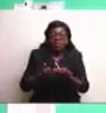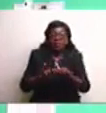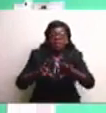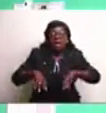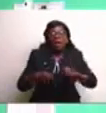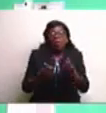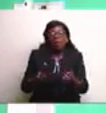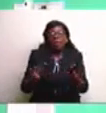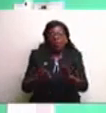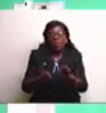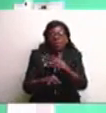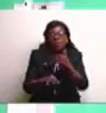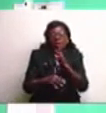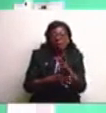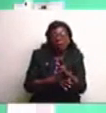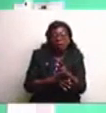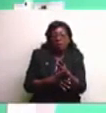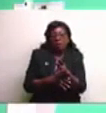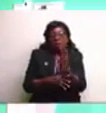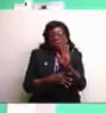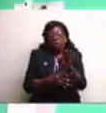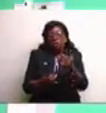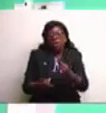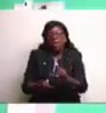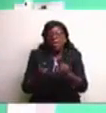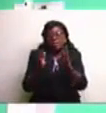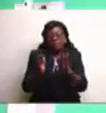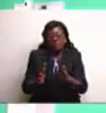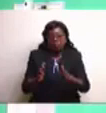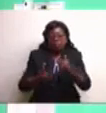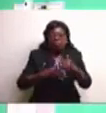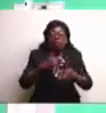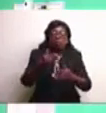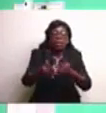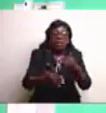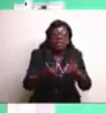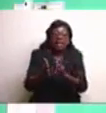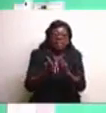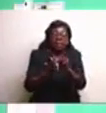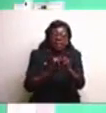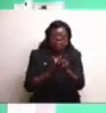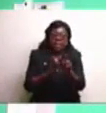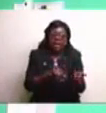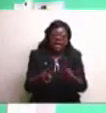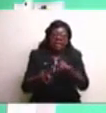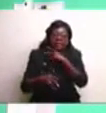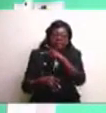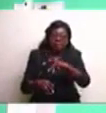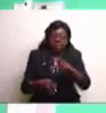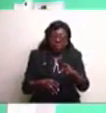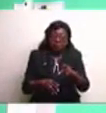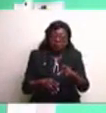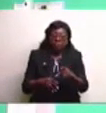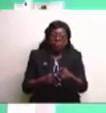are to your individual progress and development as a person. So I would